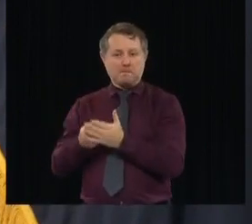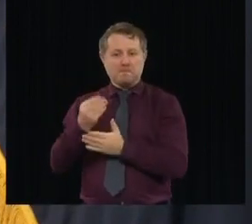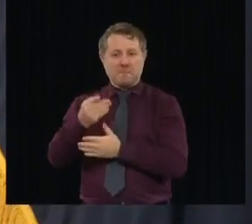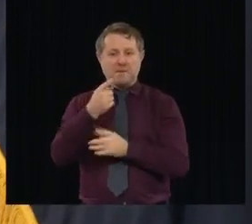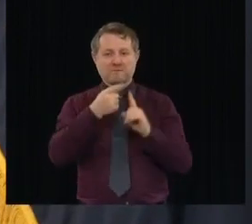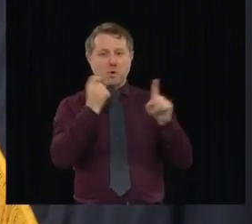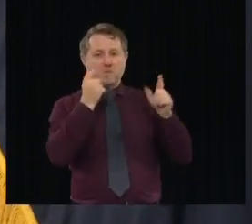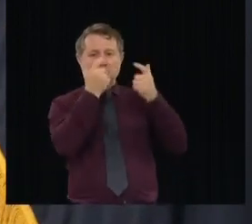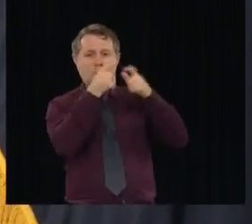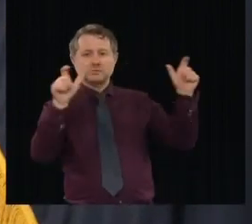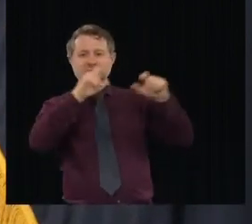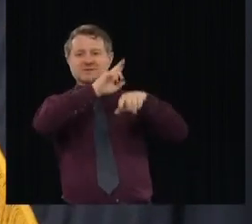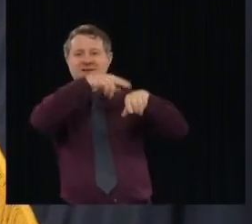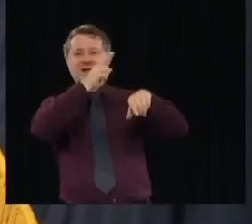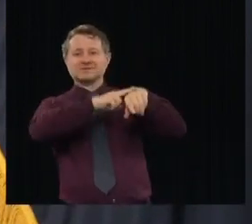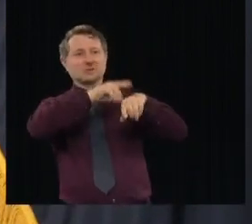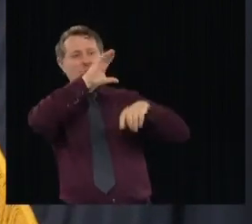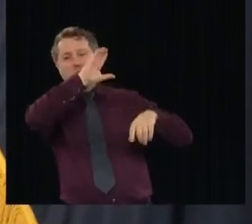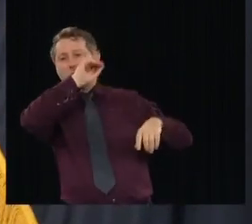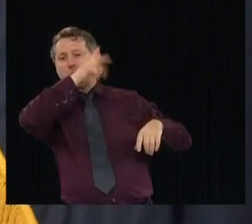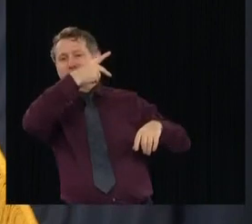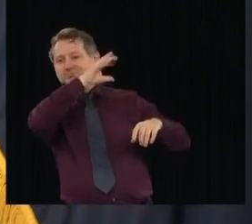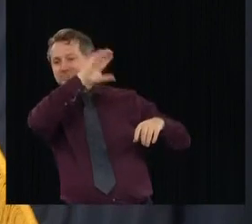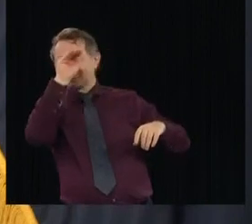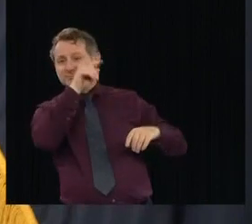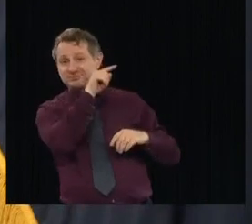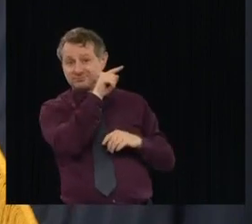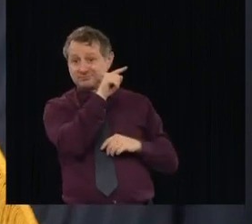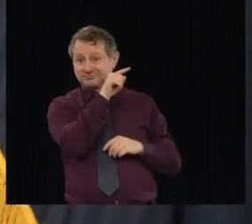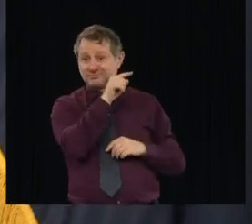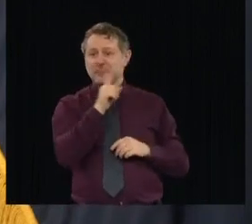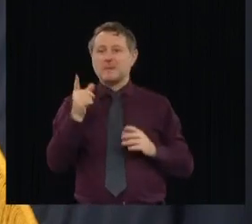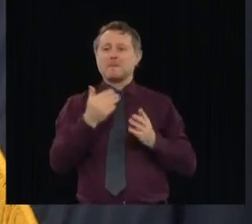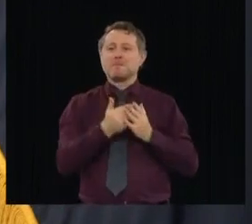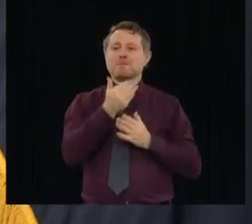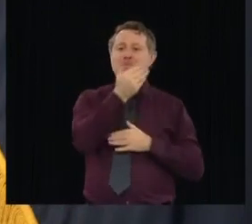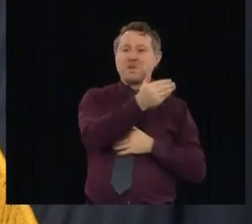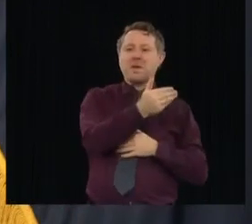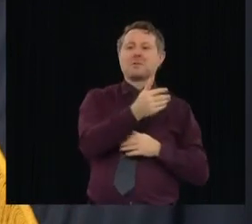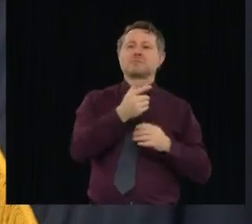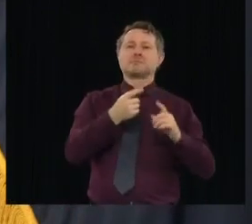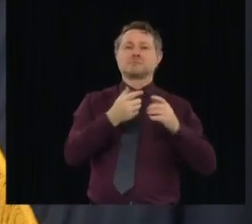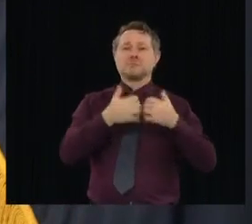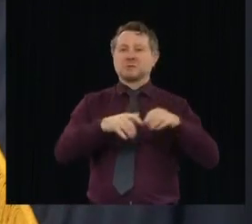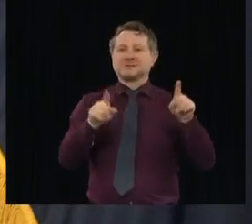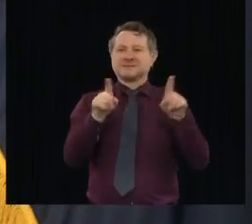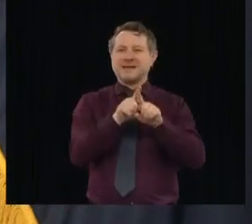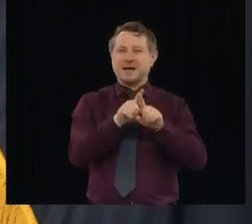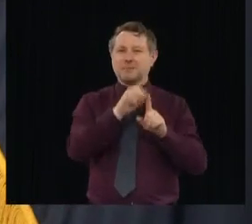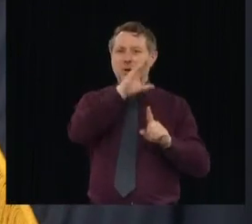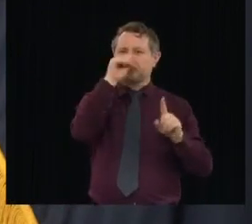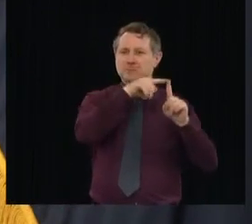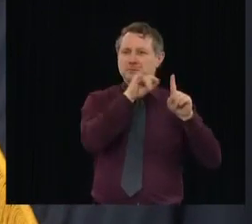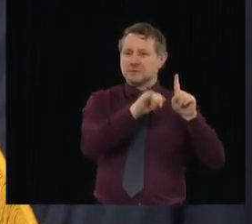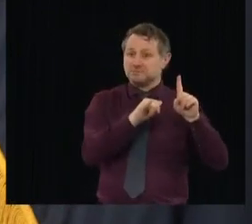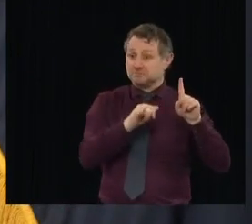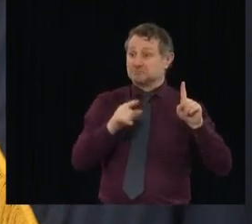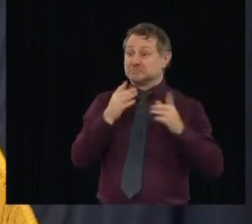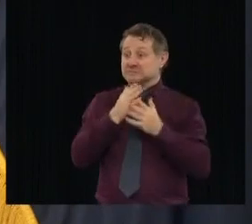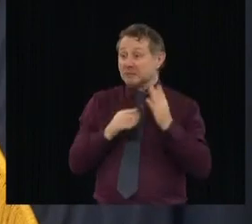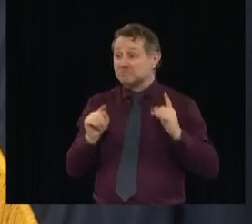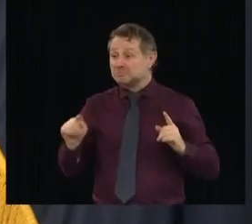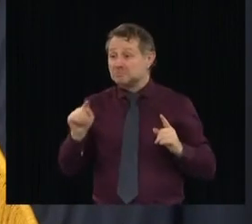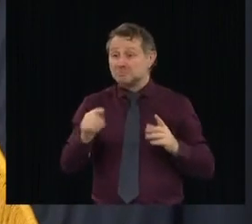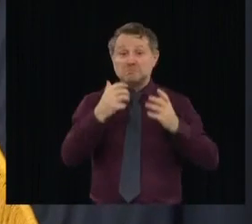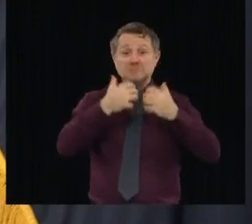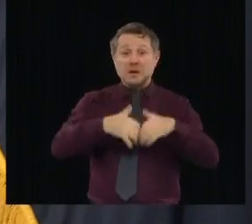manufacturer, and they purchase the machine from the national manufacturer. There are a number of machines, and depending